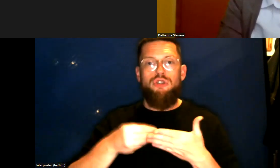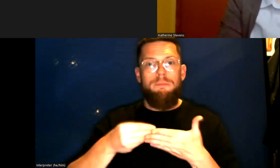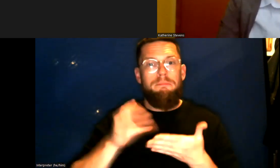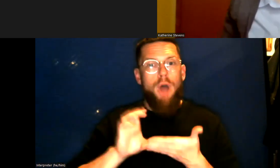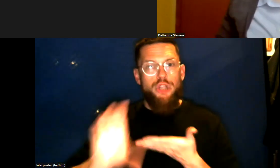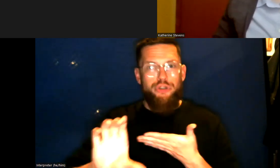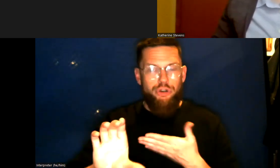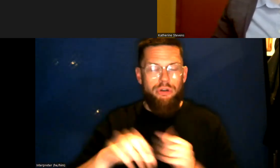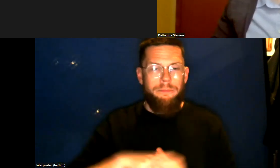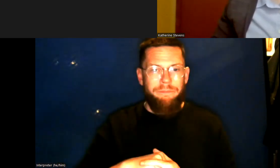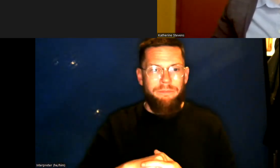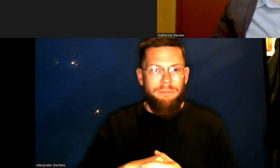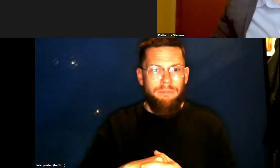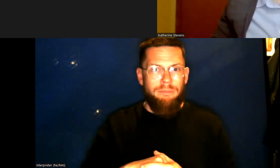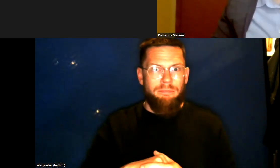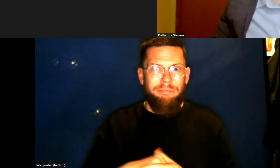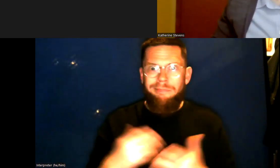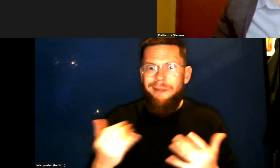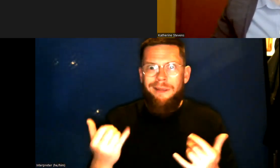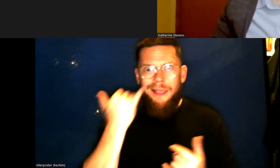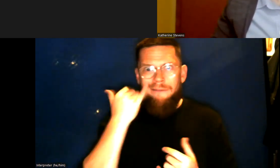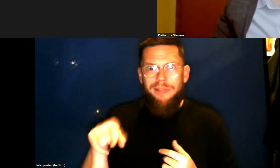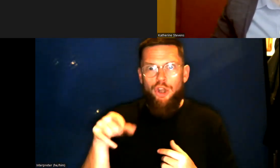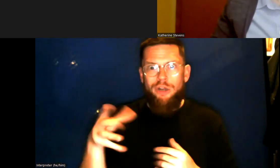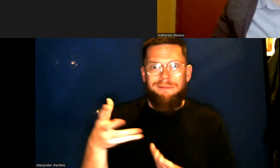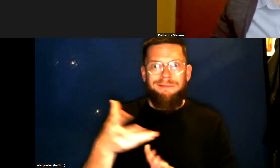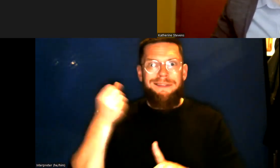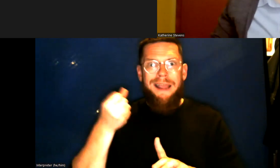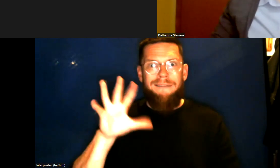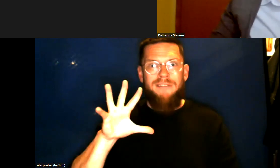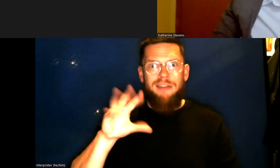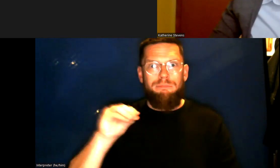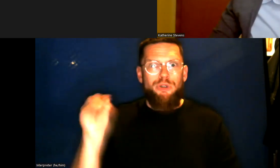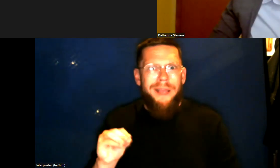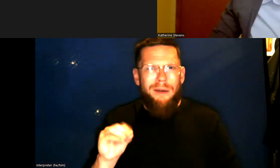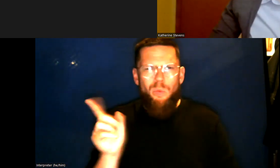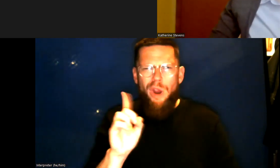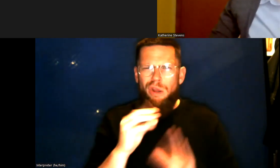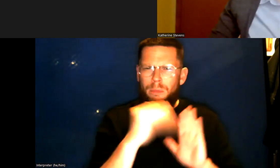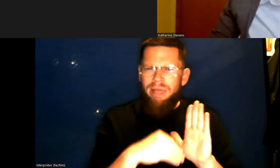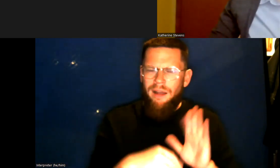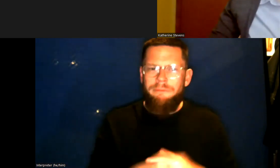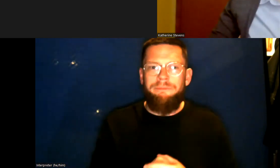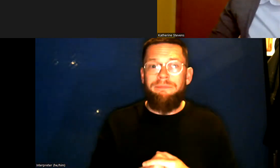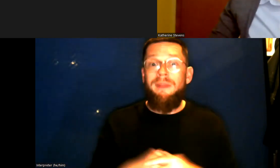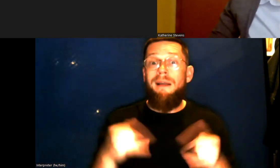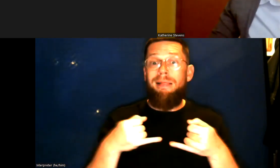know, they're going to take 5%. So where do you put that into it? Great. Line B is where